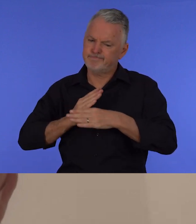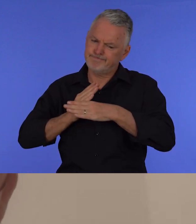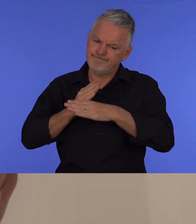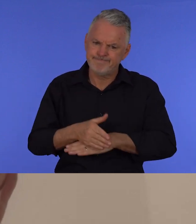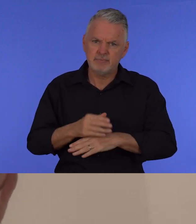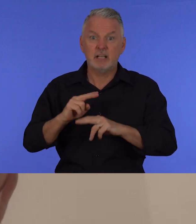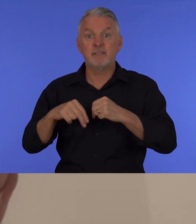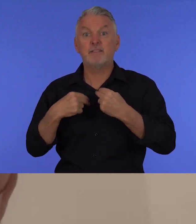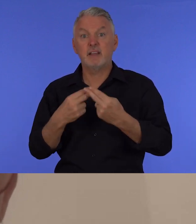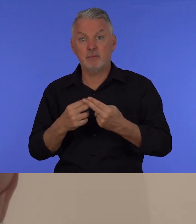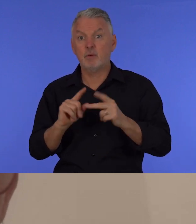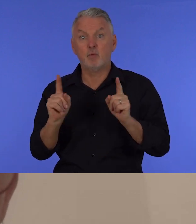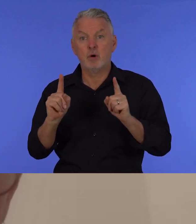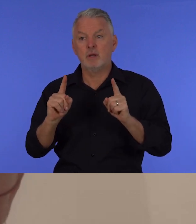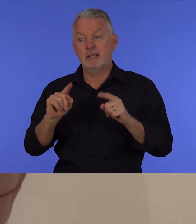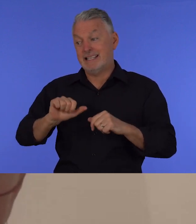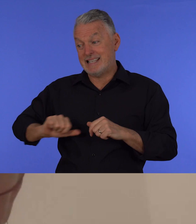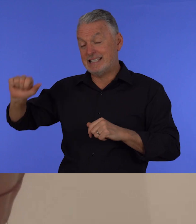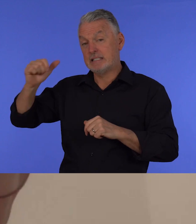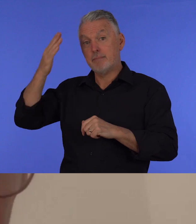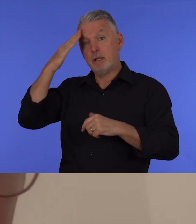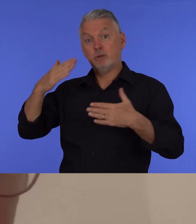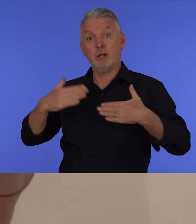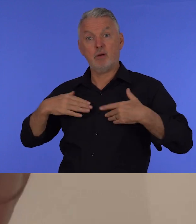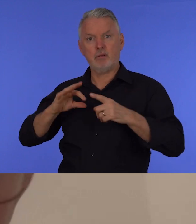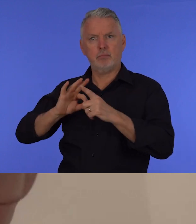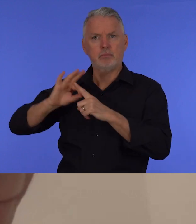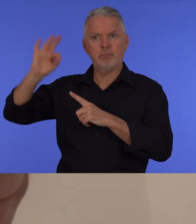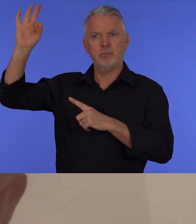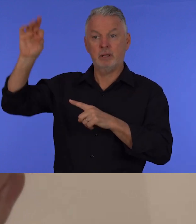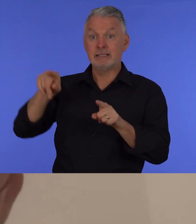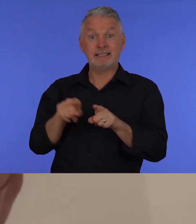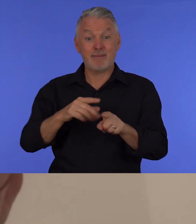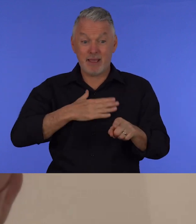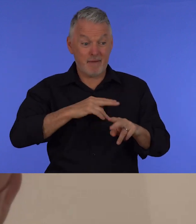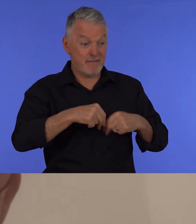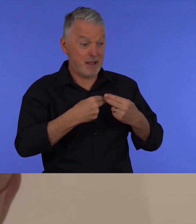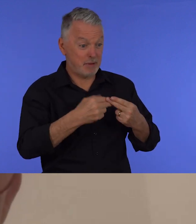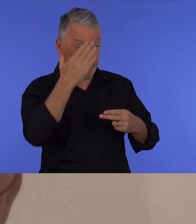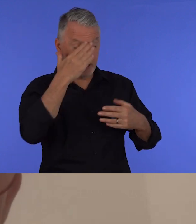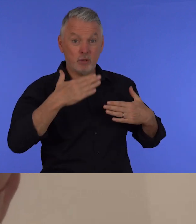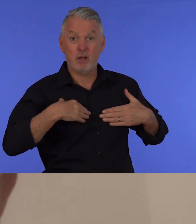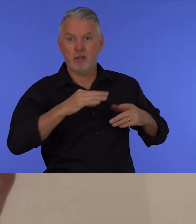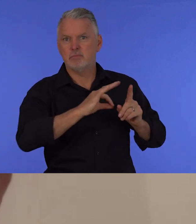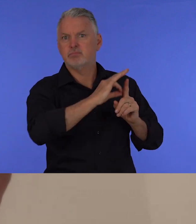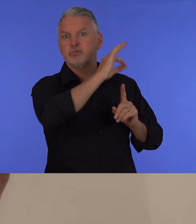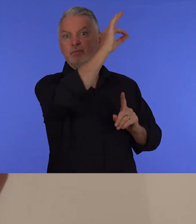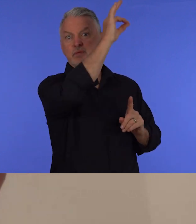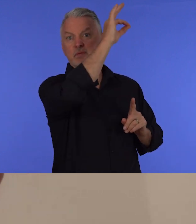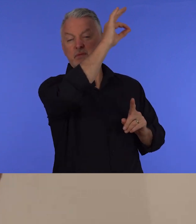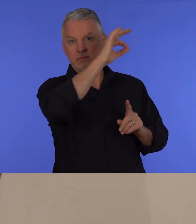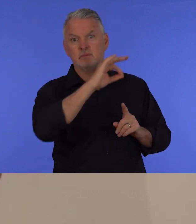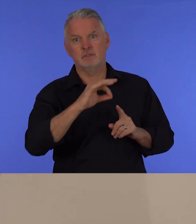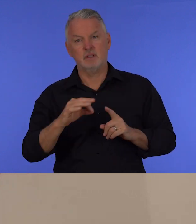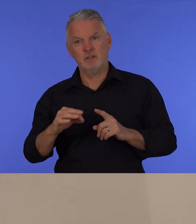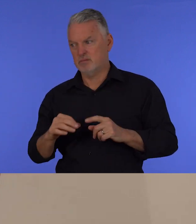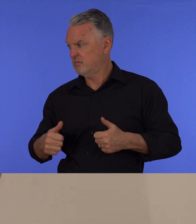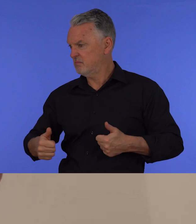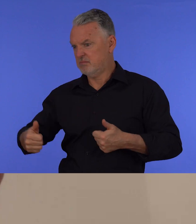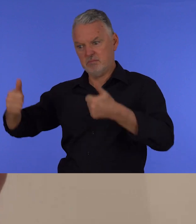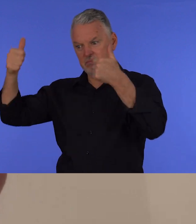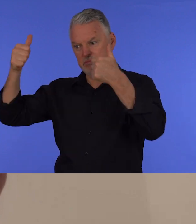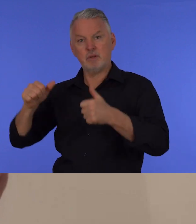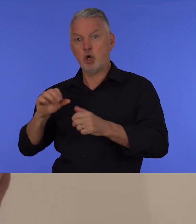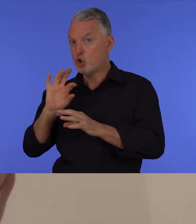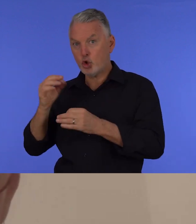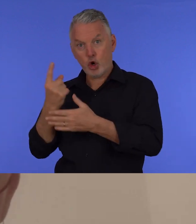local community and we've really done that work as a family, his mental health has improved immensely, and so has our families. So,